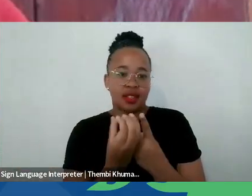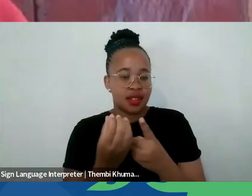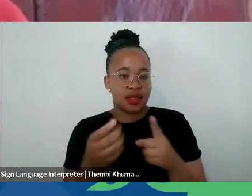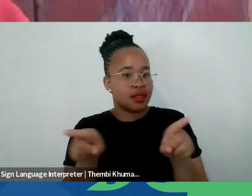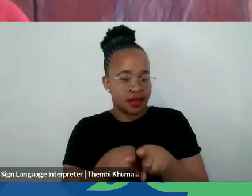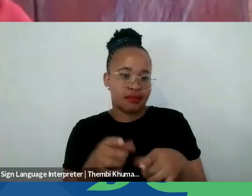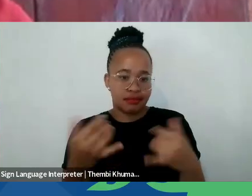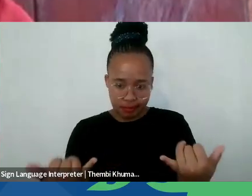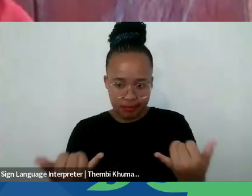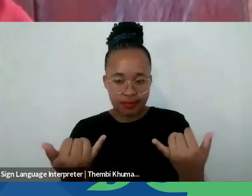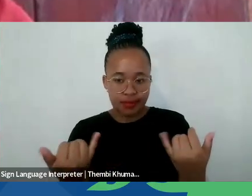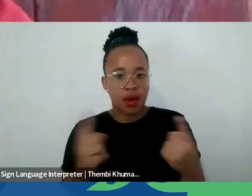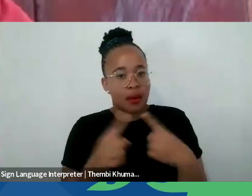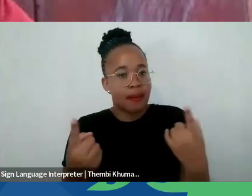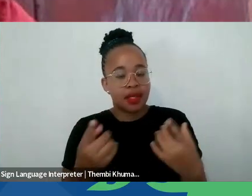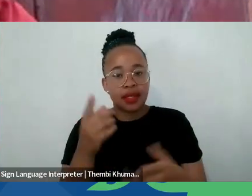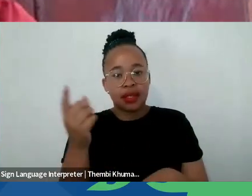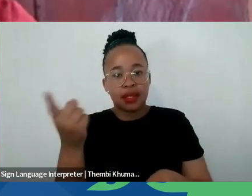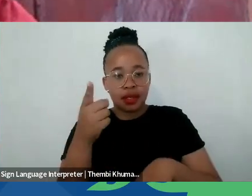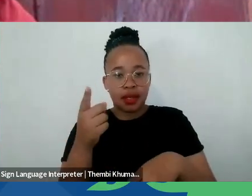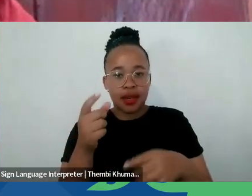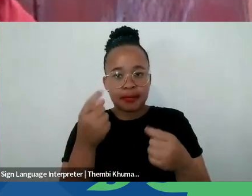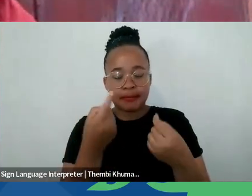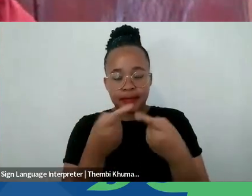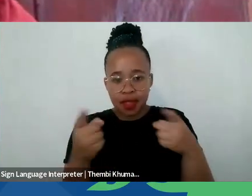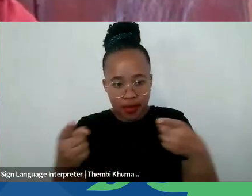every individual and coming from different